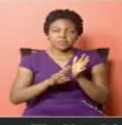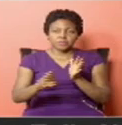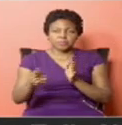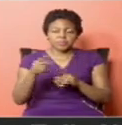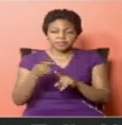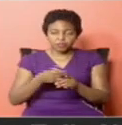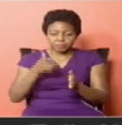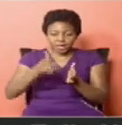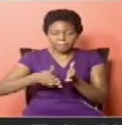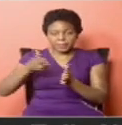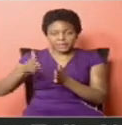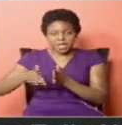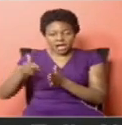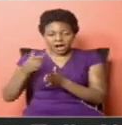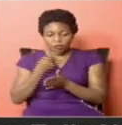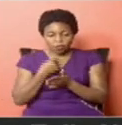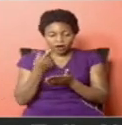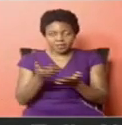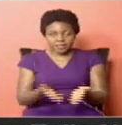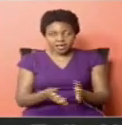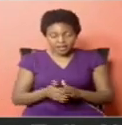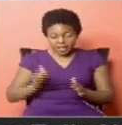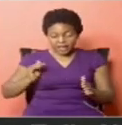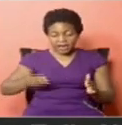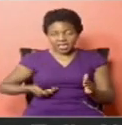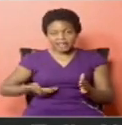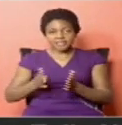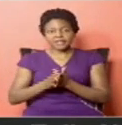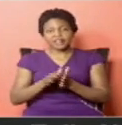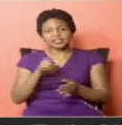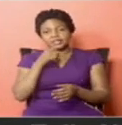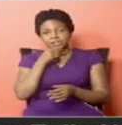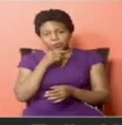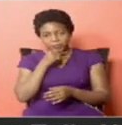representatives of the media fraternity, ladies and gentlemen,